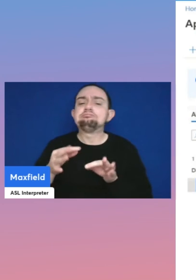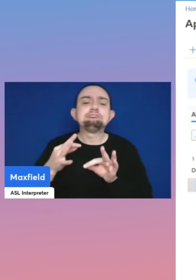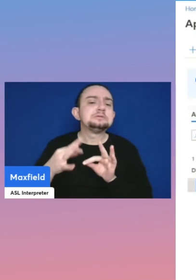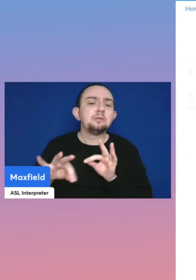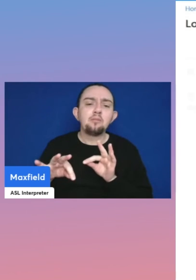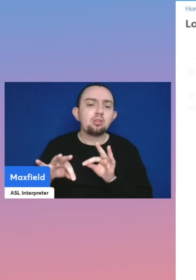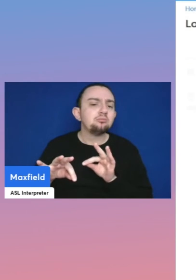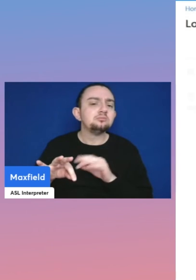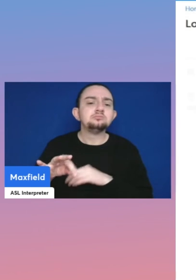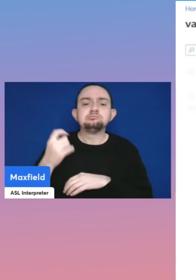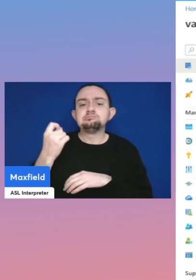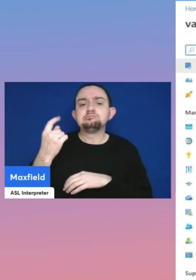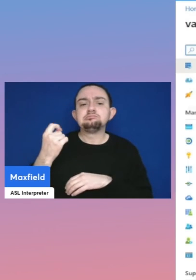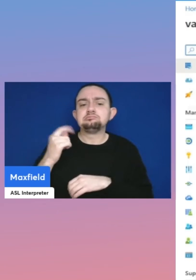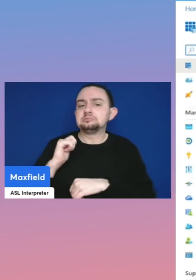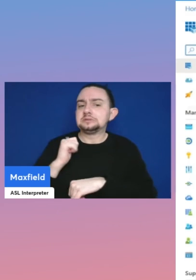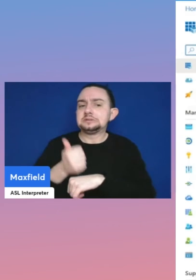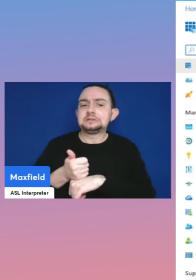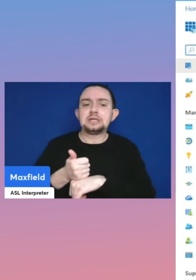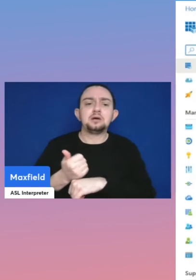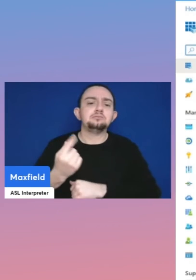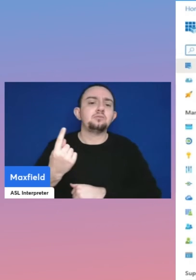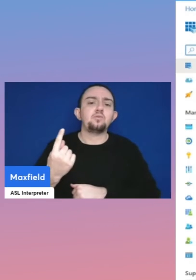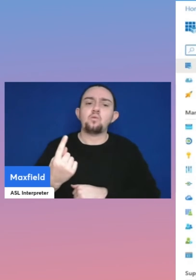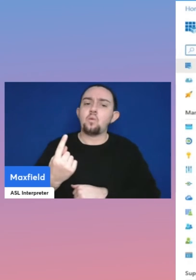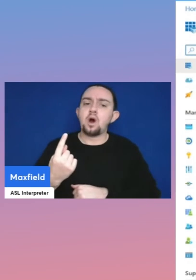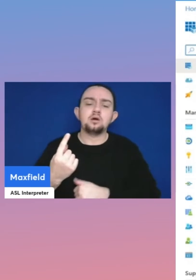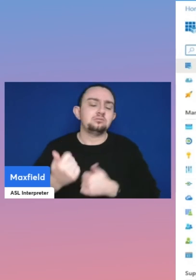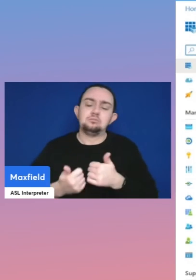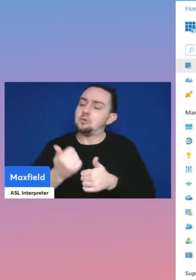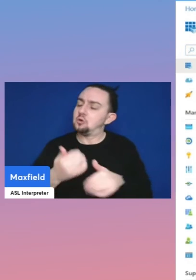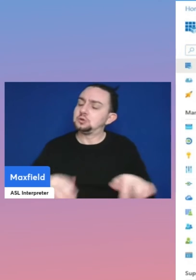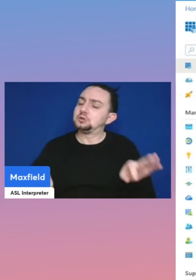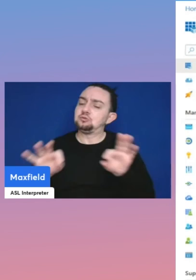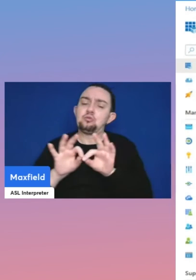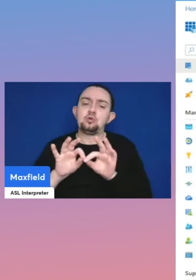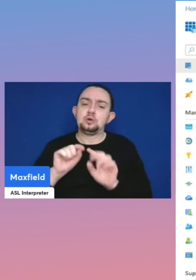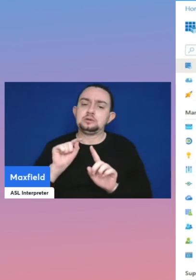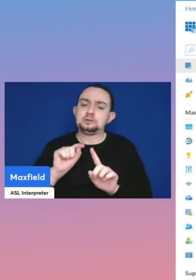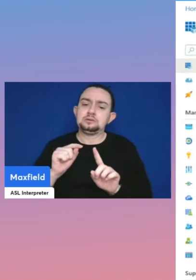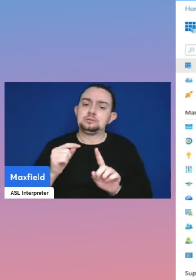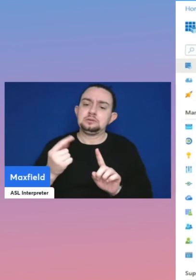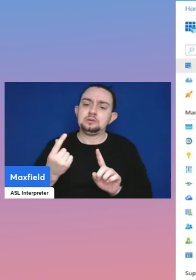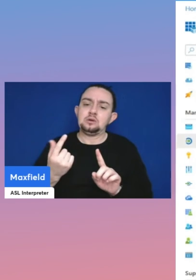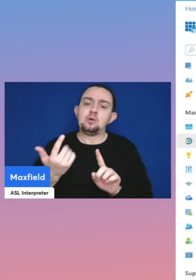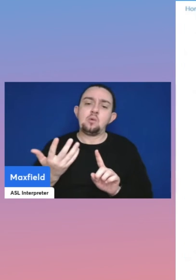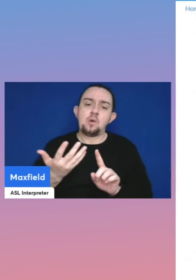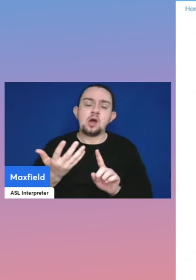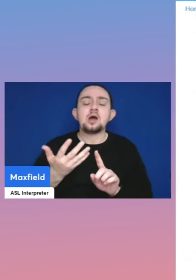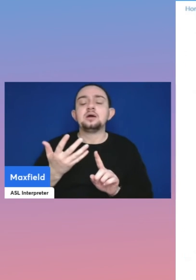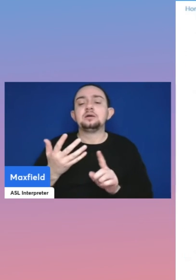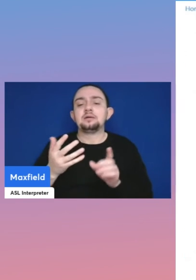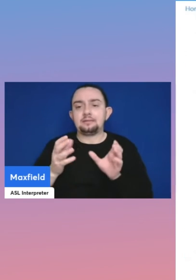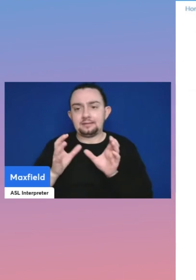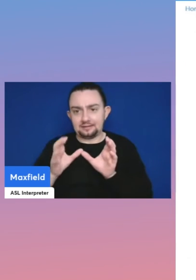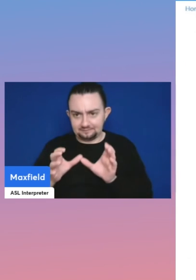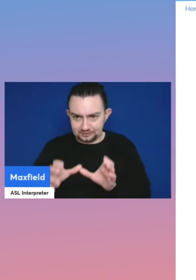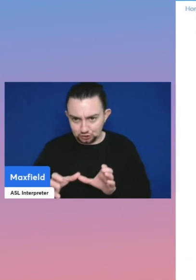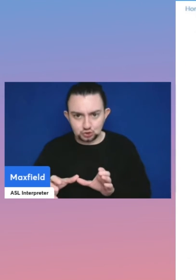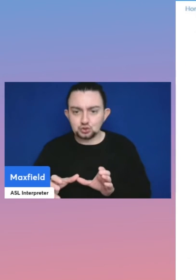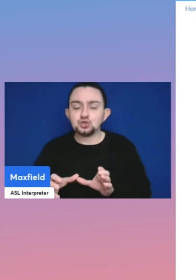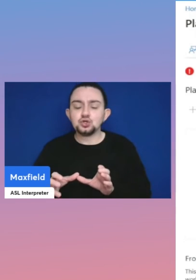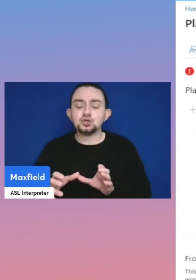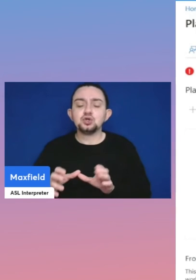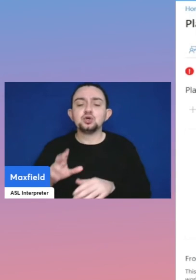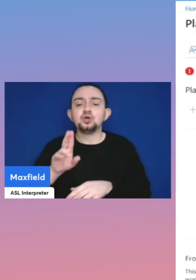You just create one. The most important thing is to actually configure the